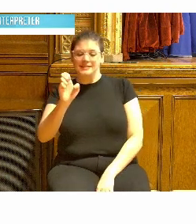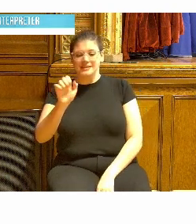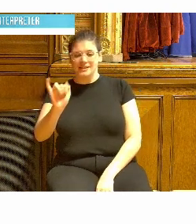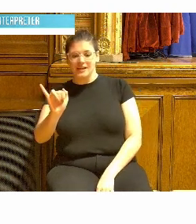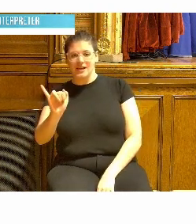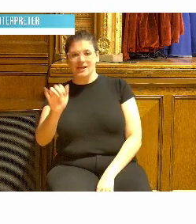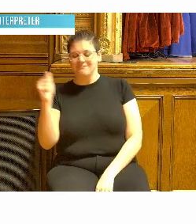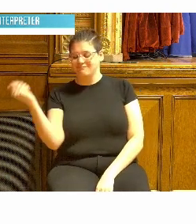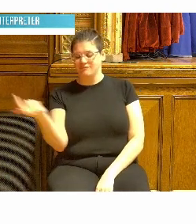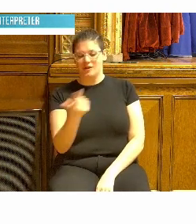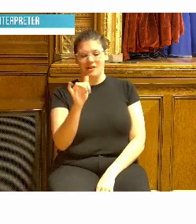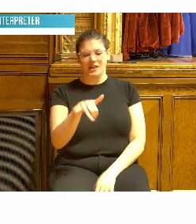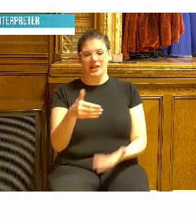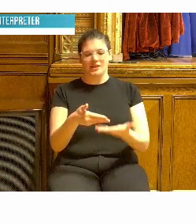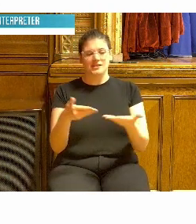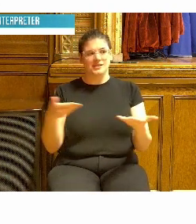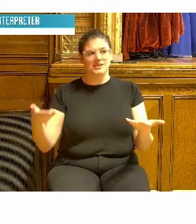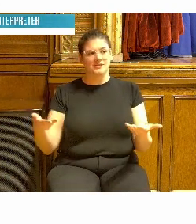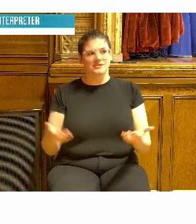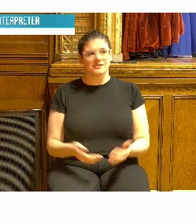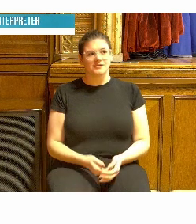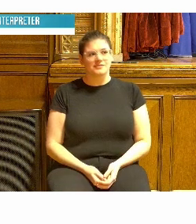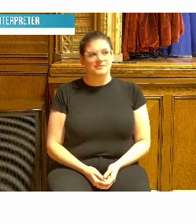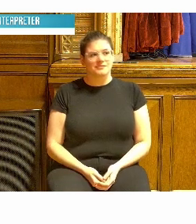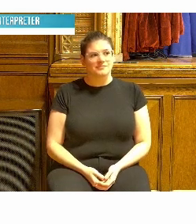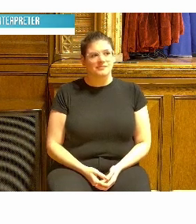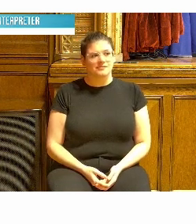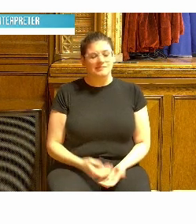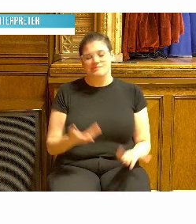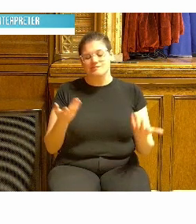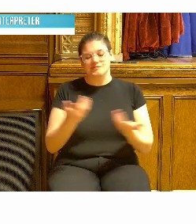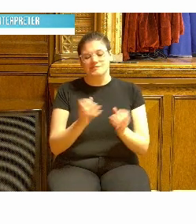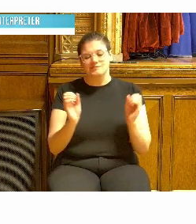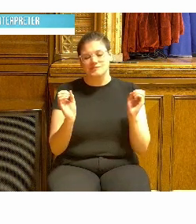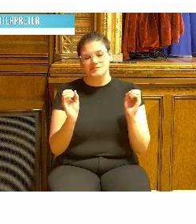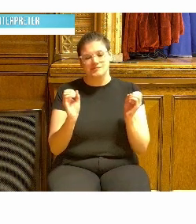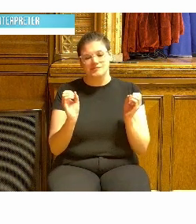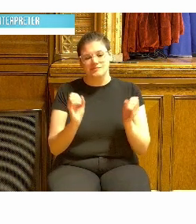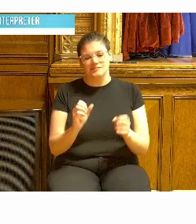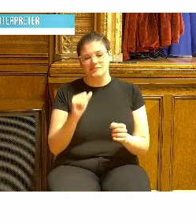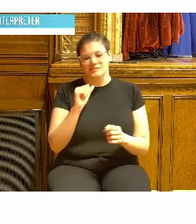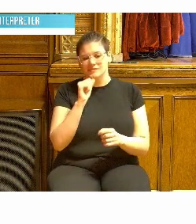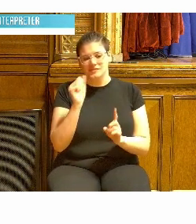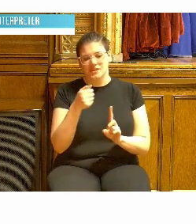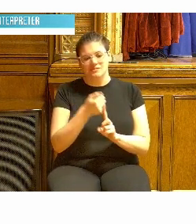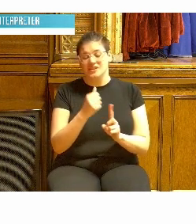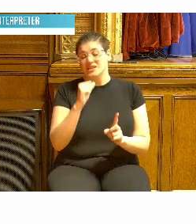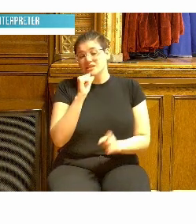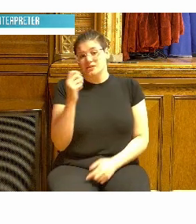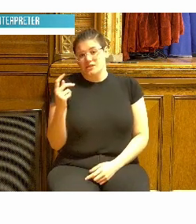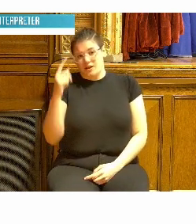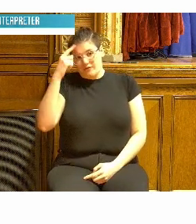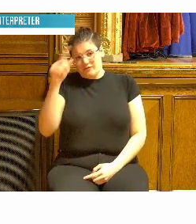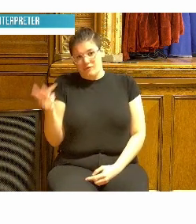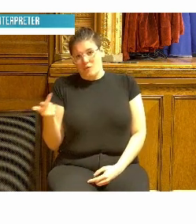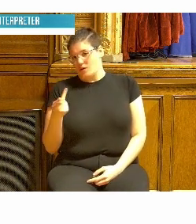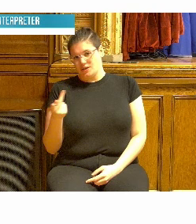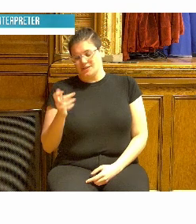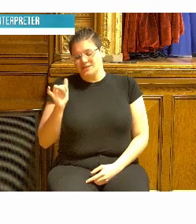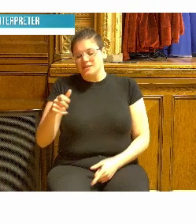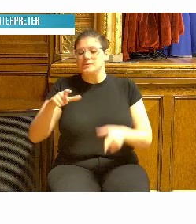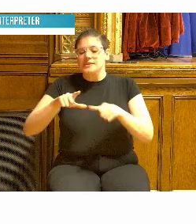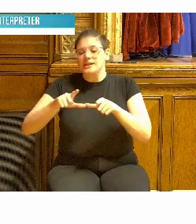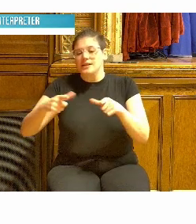DEI and all that stuff, that wasn't about nothing. It wasn't even for us. It was just language,